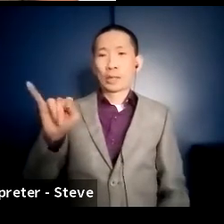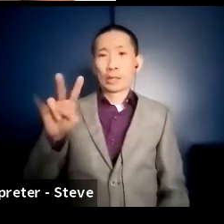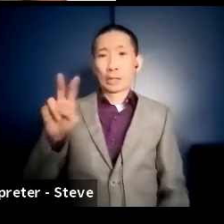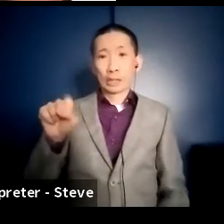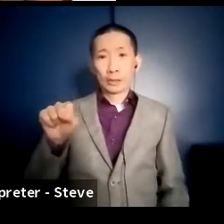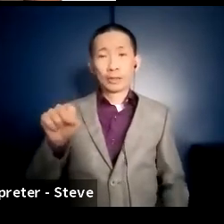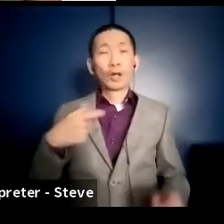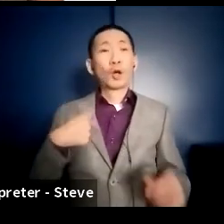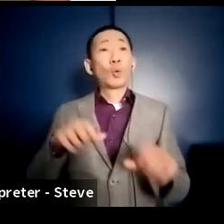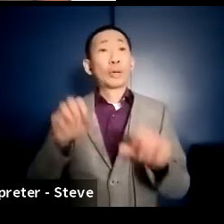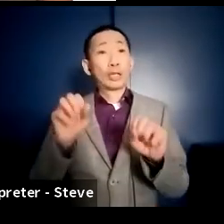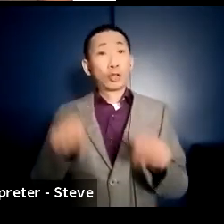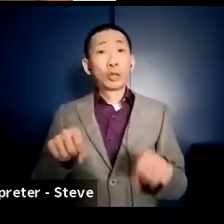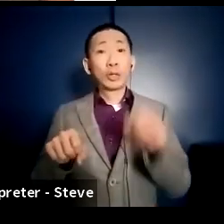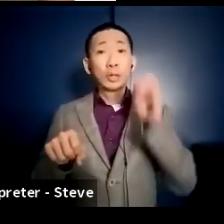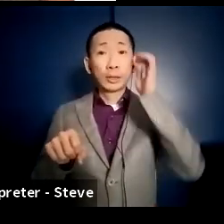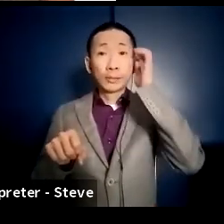could put our